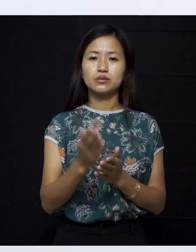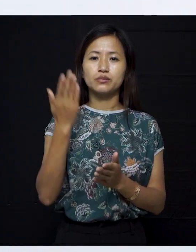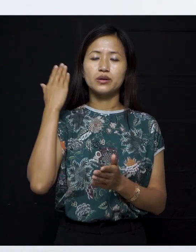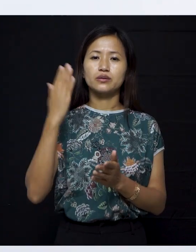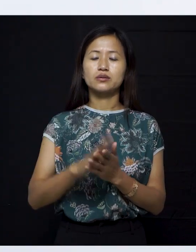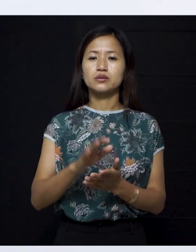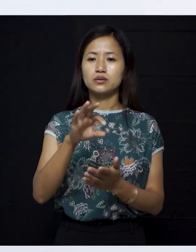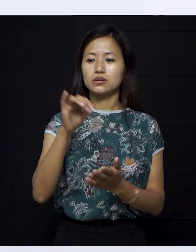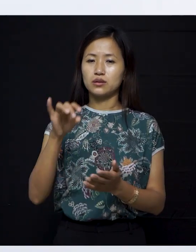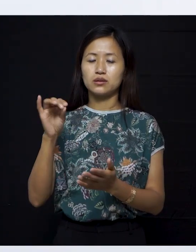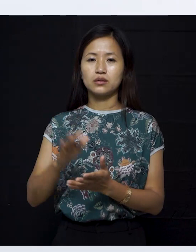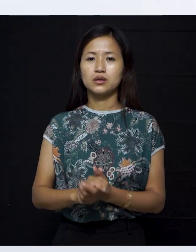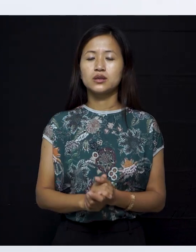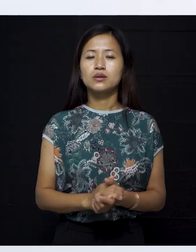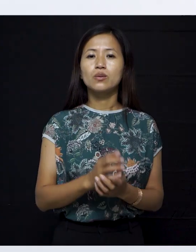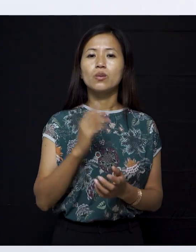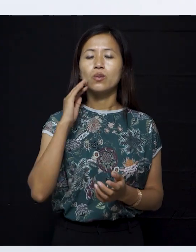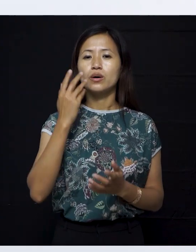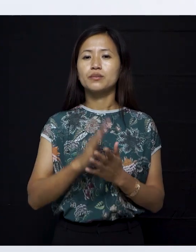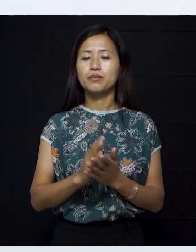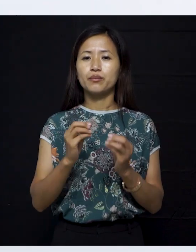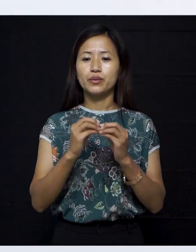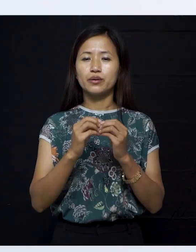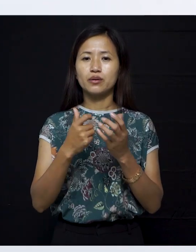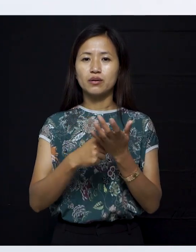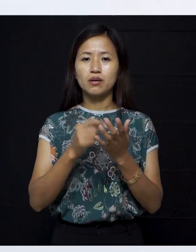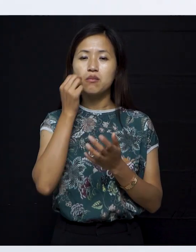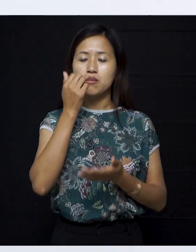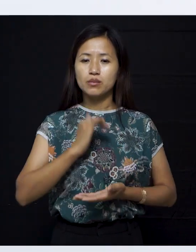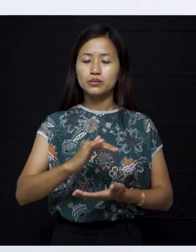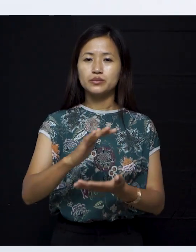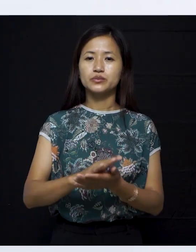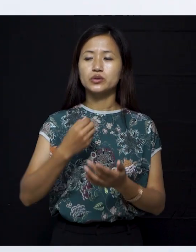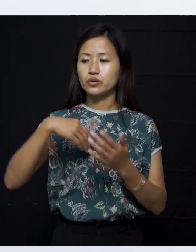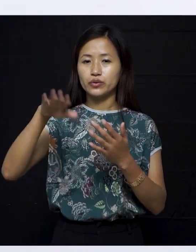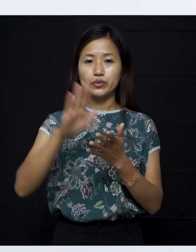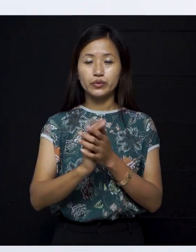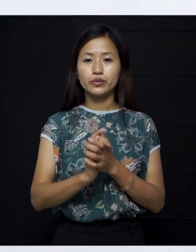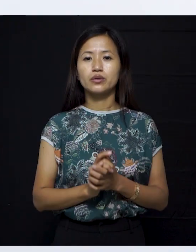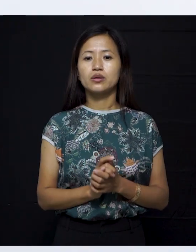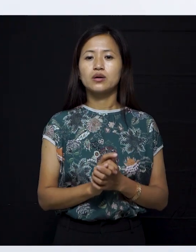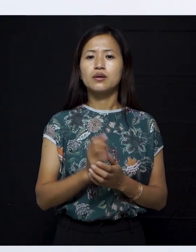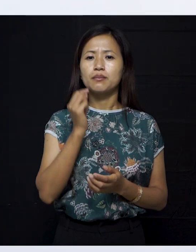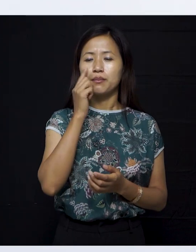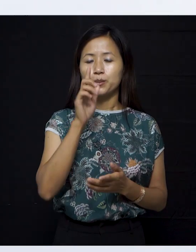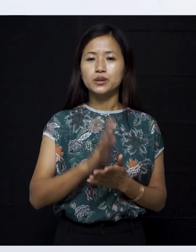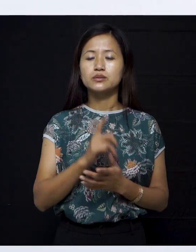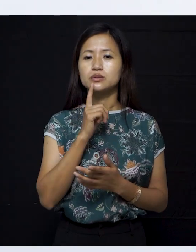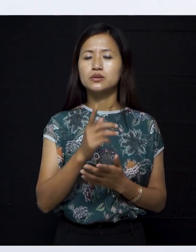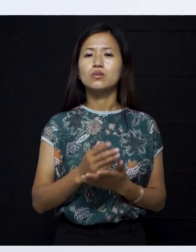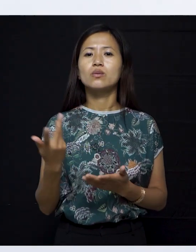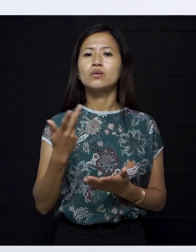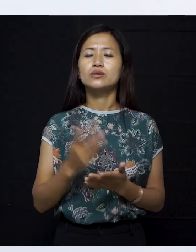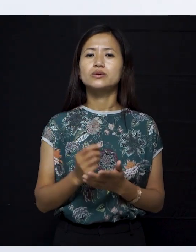is to recollect back is when Bartley was leaving his house to go to the Galway fair, the mother said, "What would